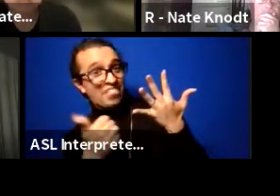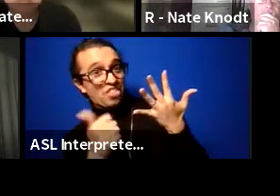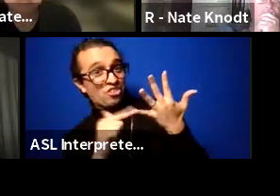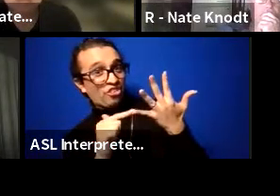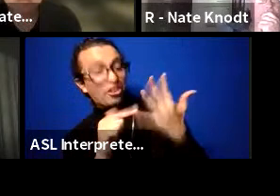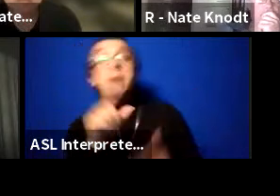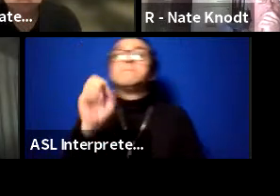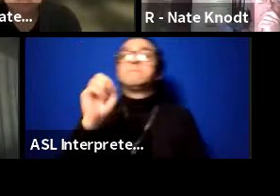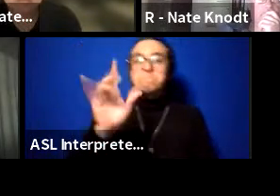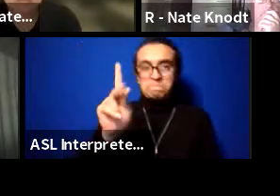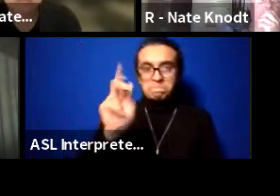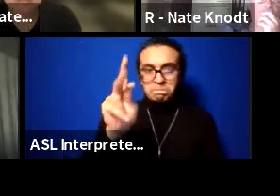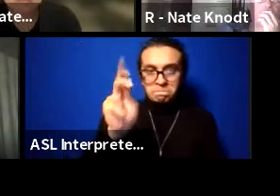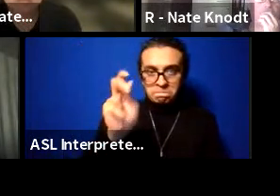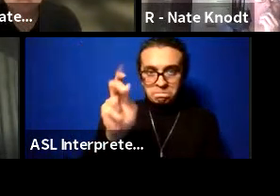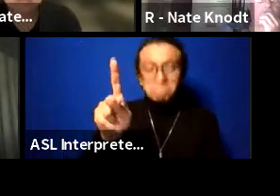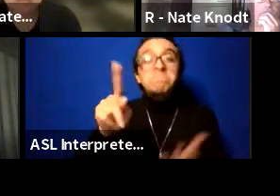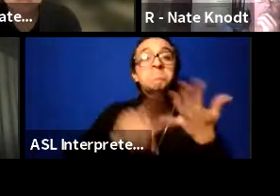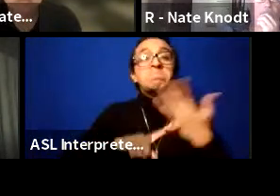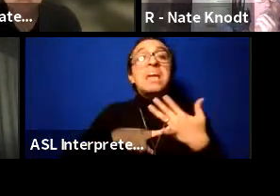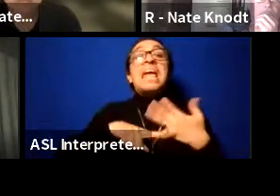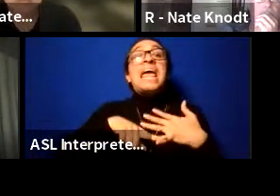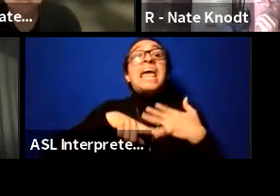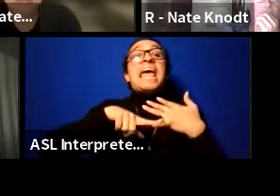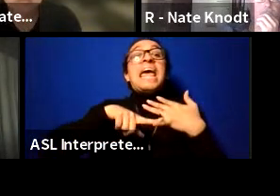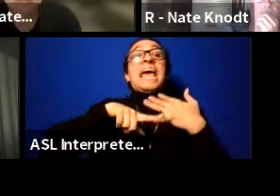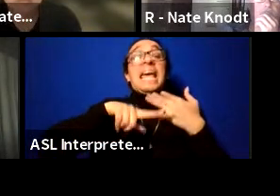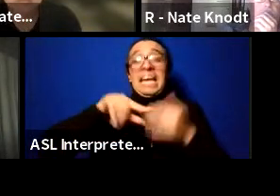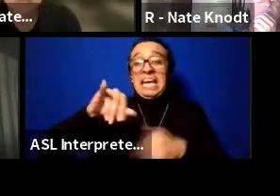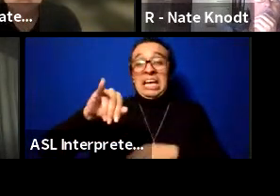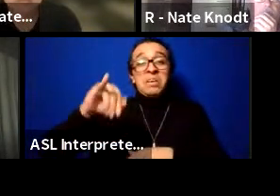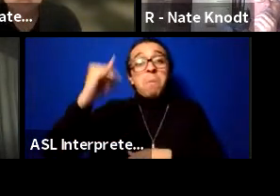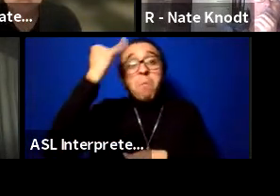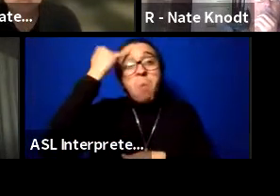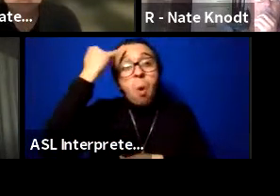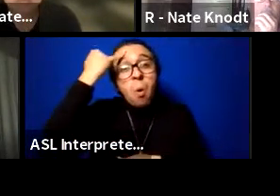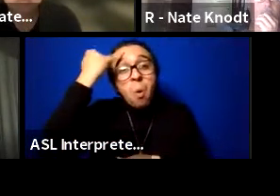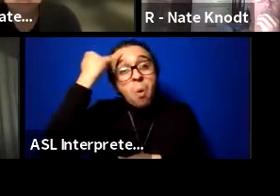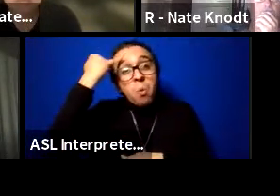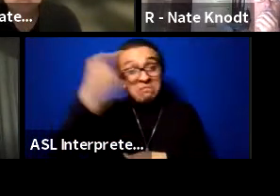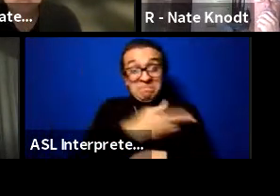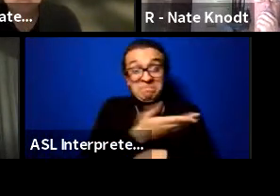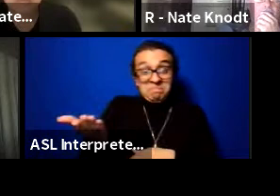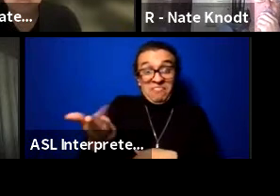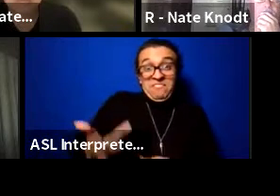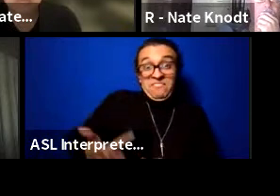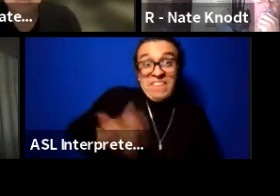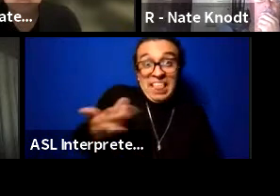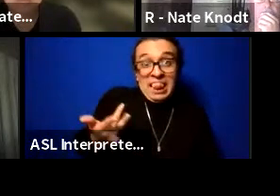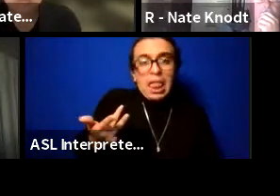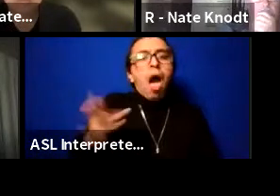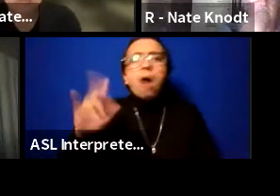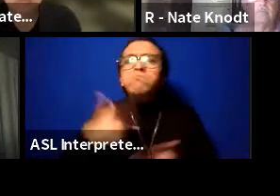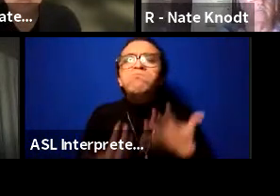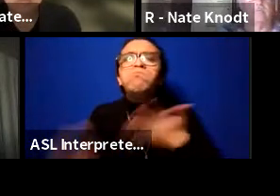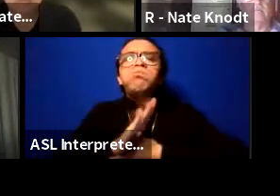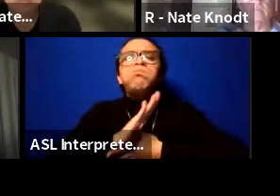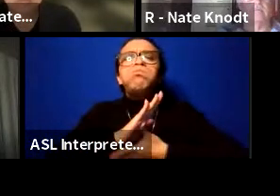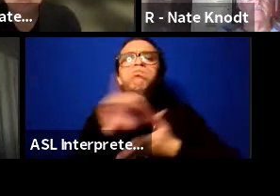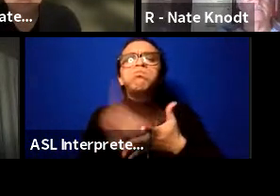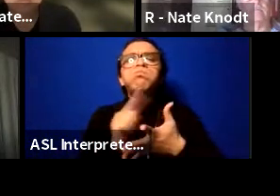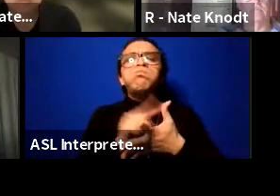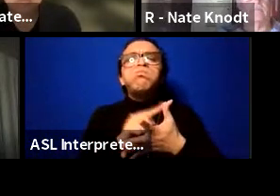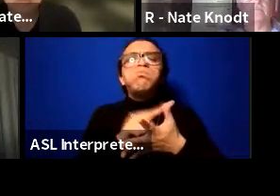have folks that maybe if you feel strongly that your number one that you want to sort of work on is outside of